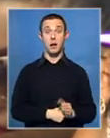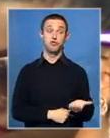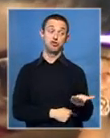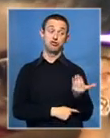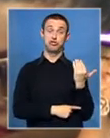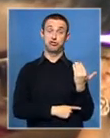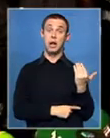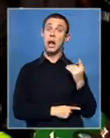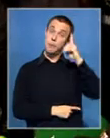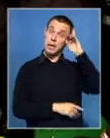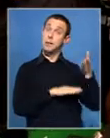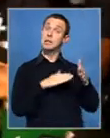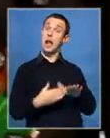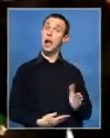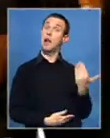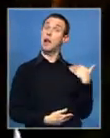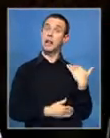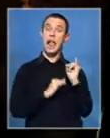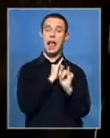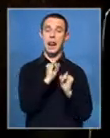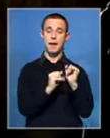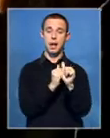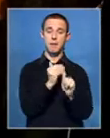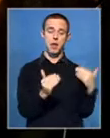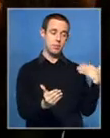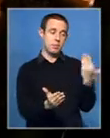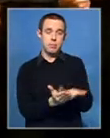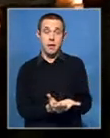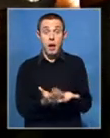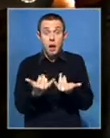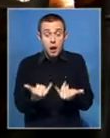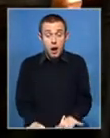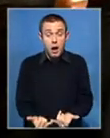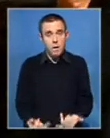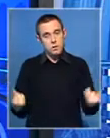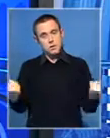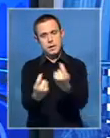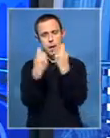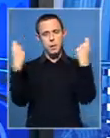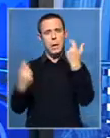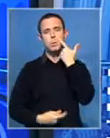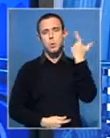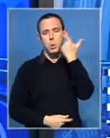of the nation. The process of remembrance promises to be a celebration.